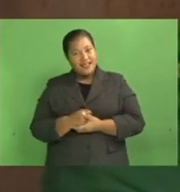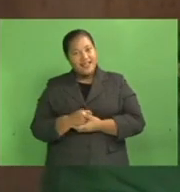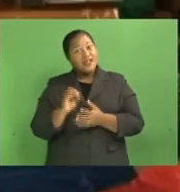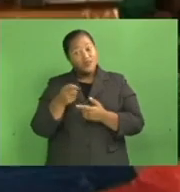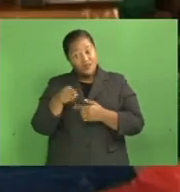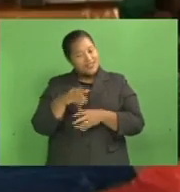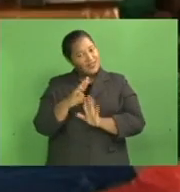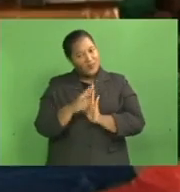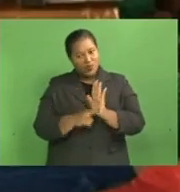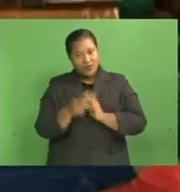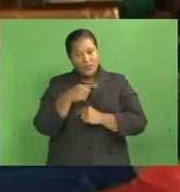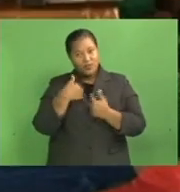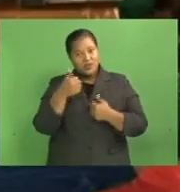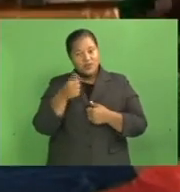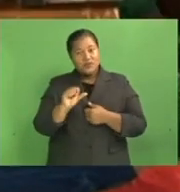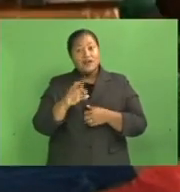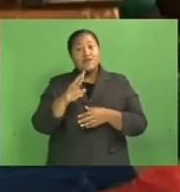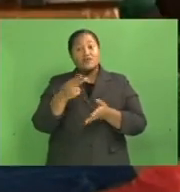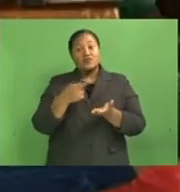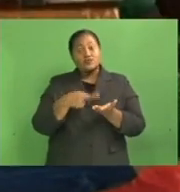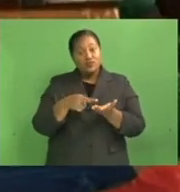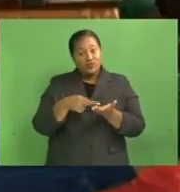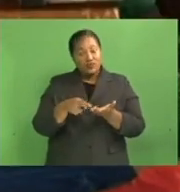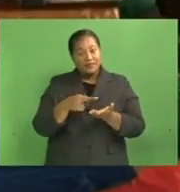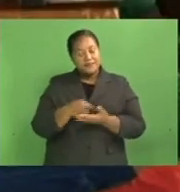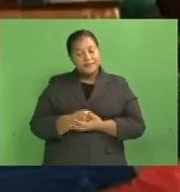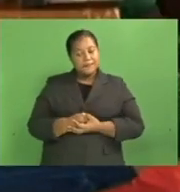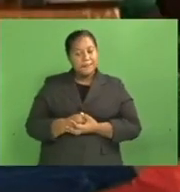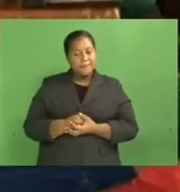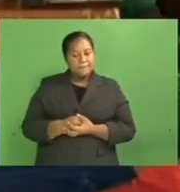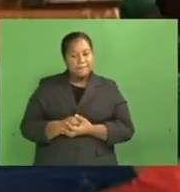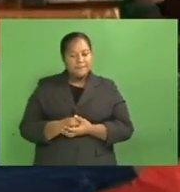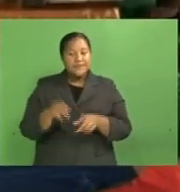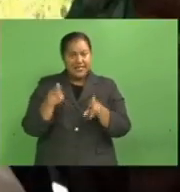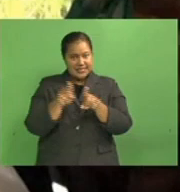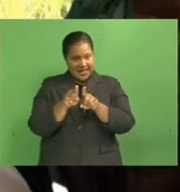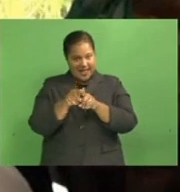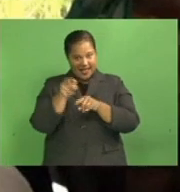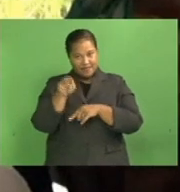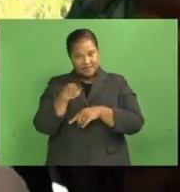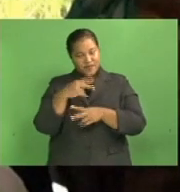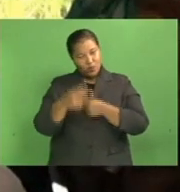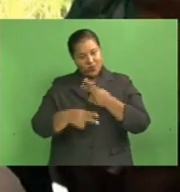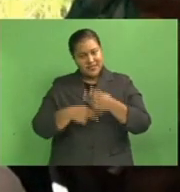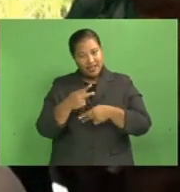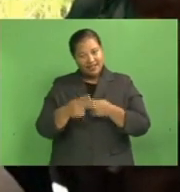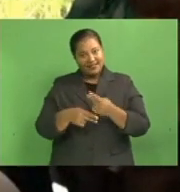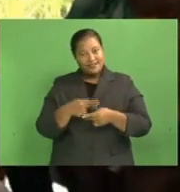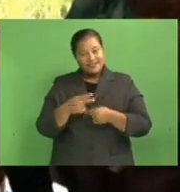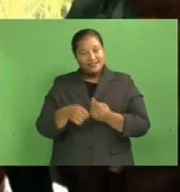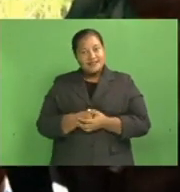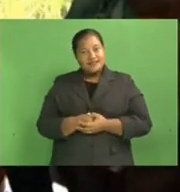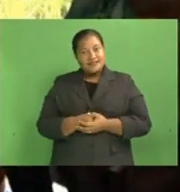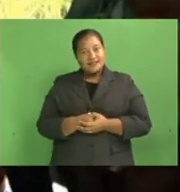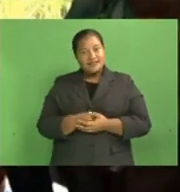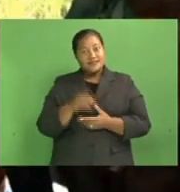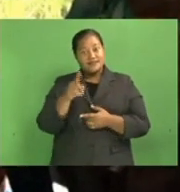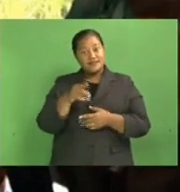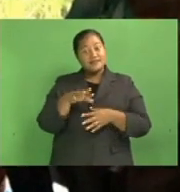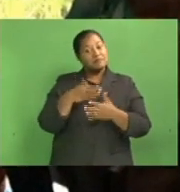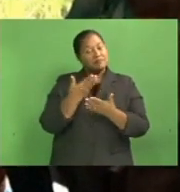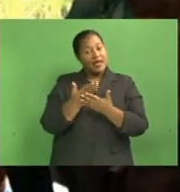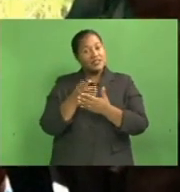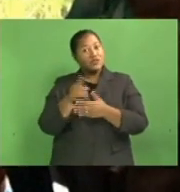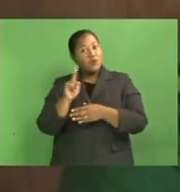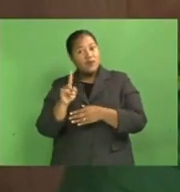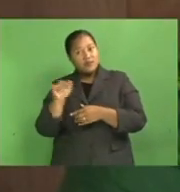there. For the rent, the similar concept, the similar process. Based on the land classification,